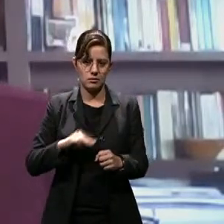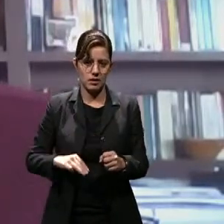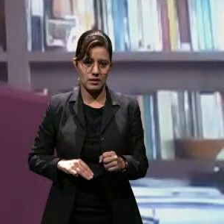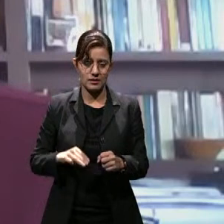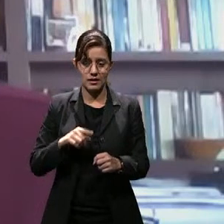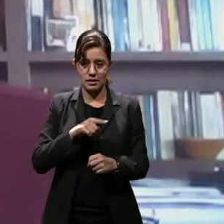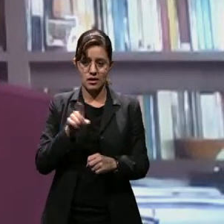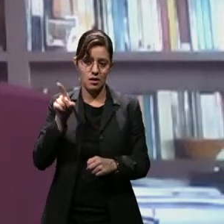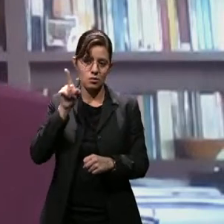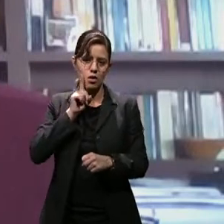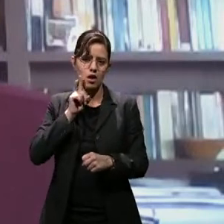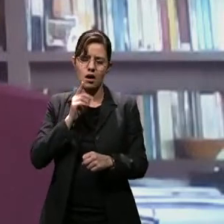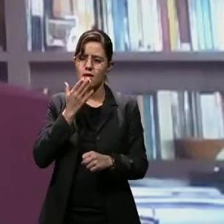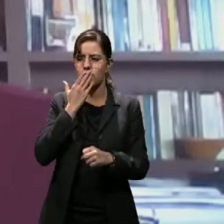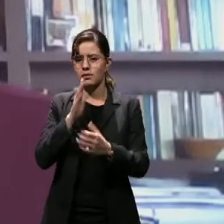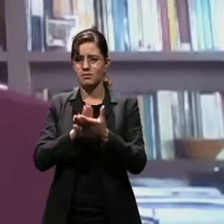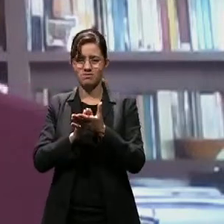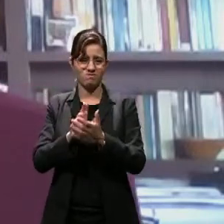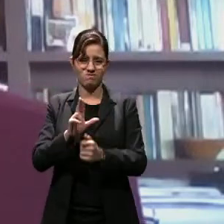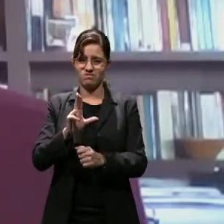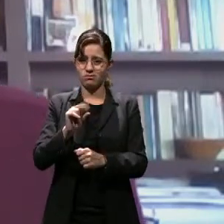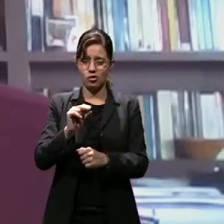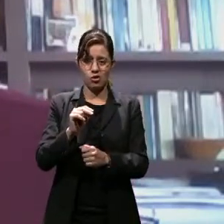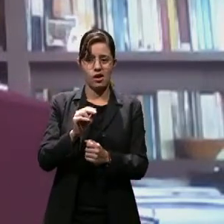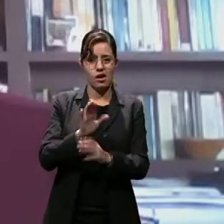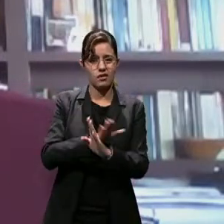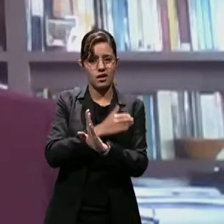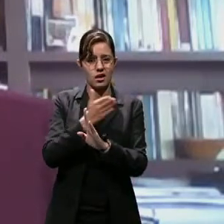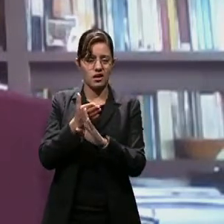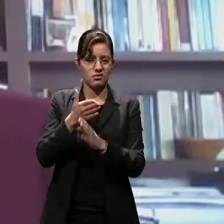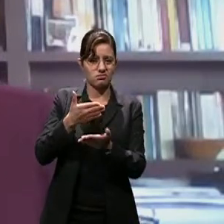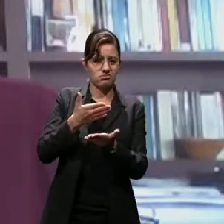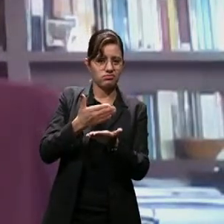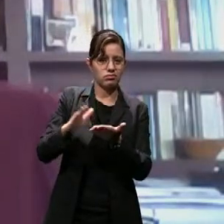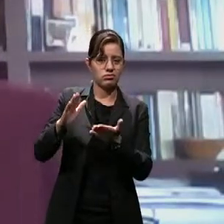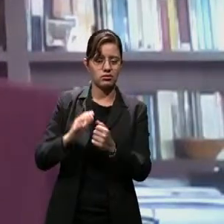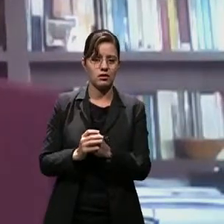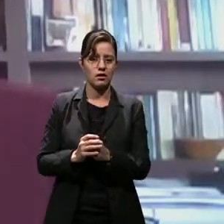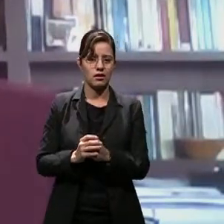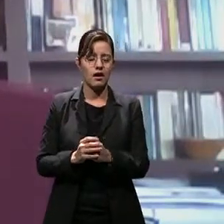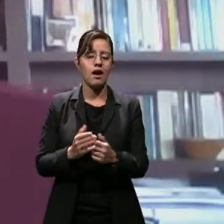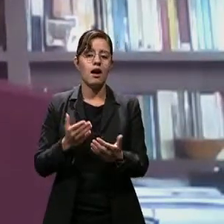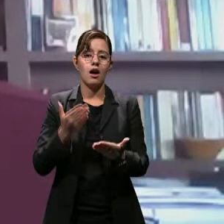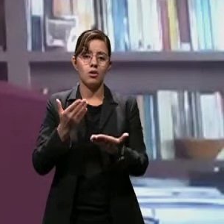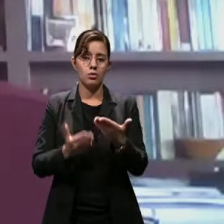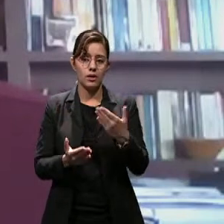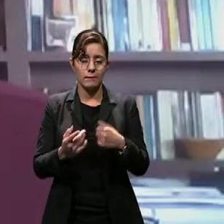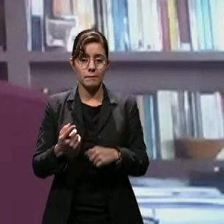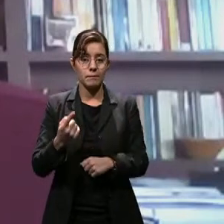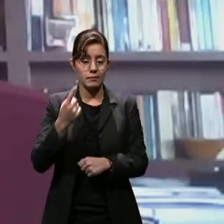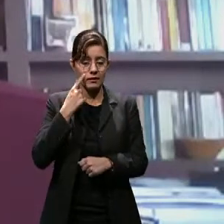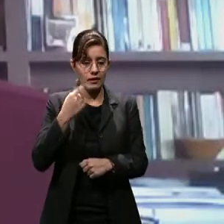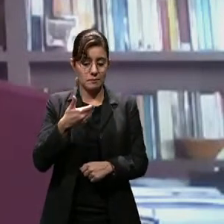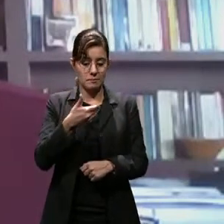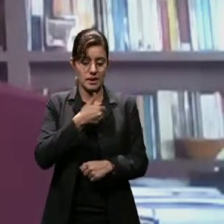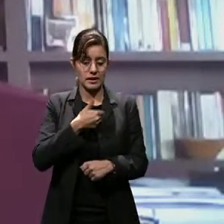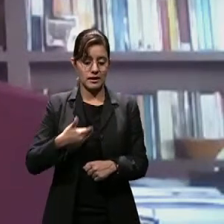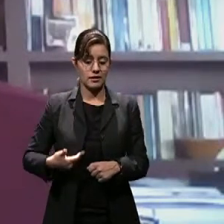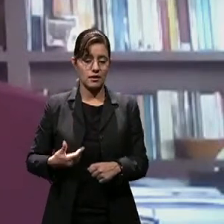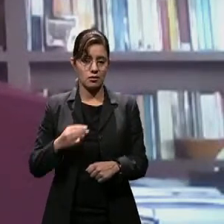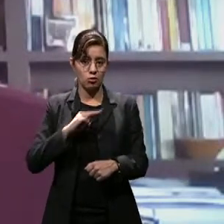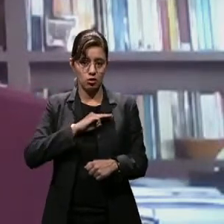to include them in the political and electoral scenario. That's why it is not by chance that